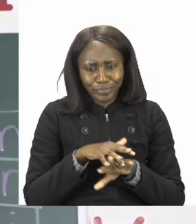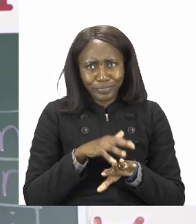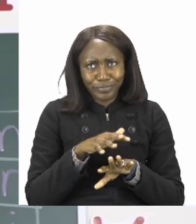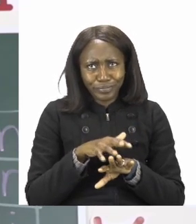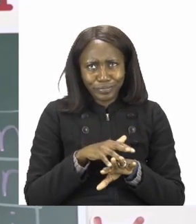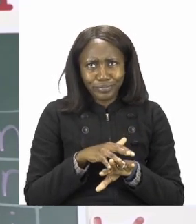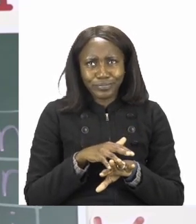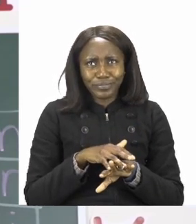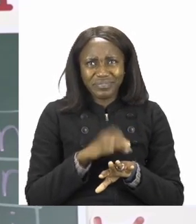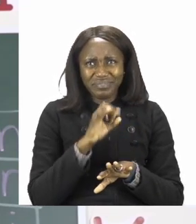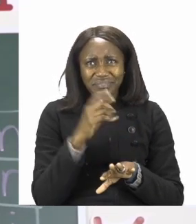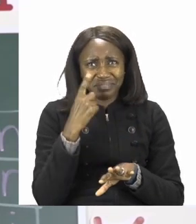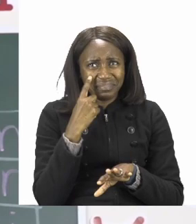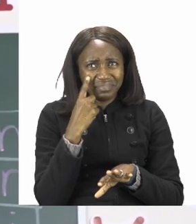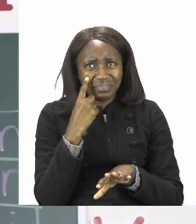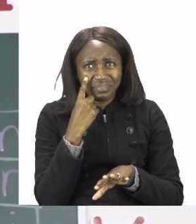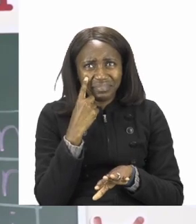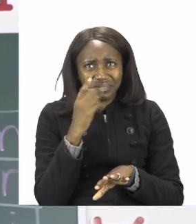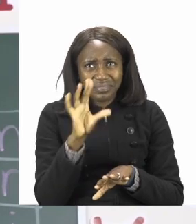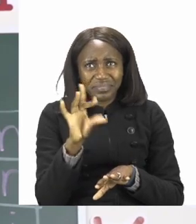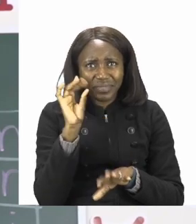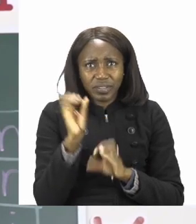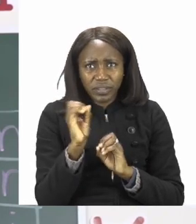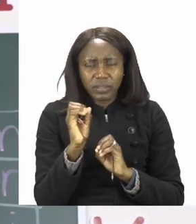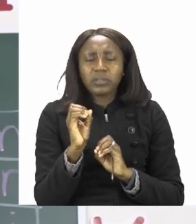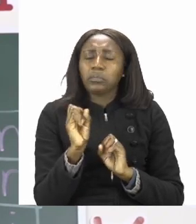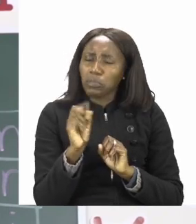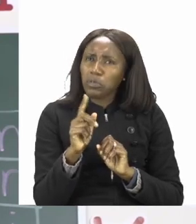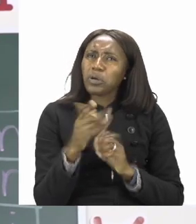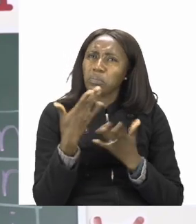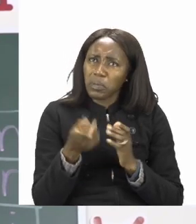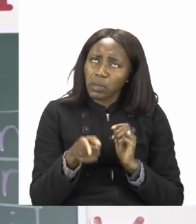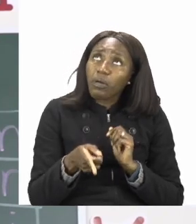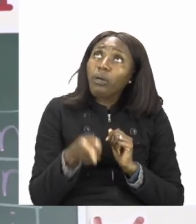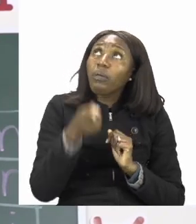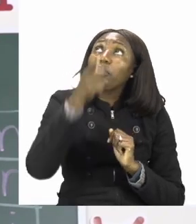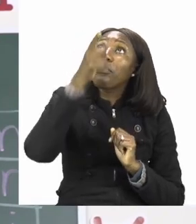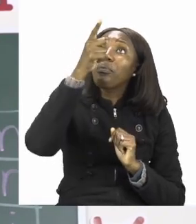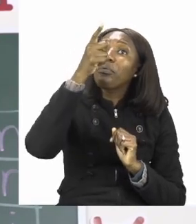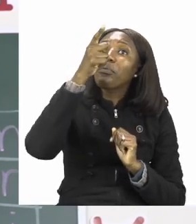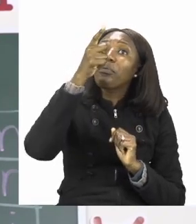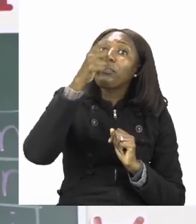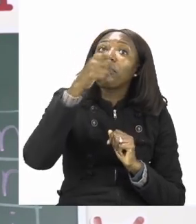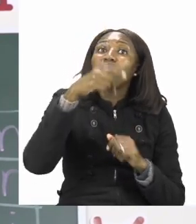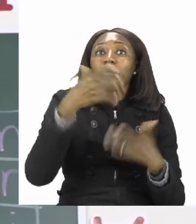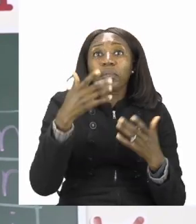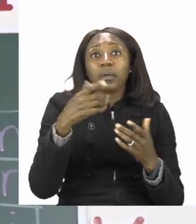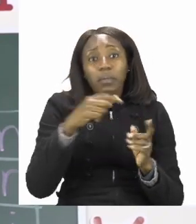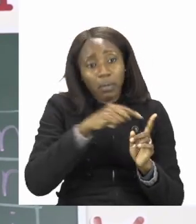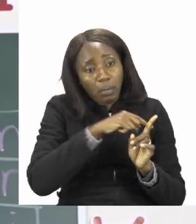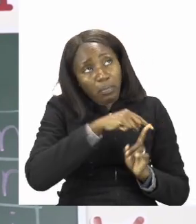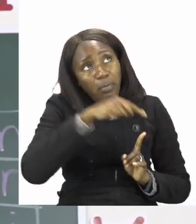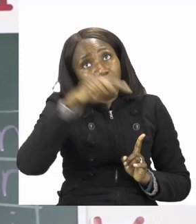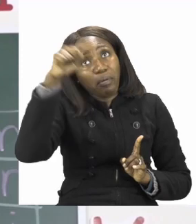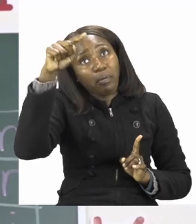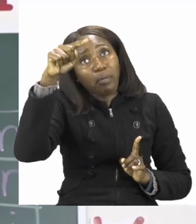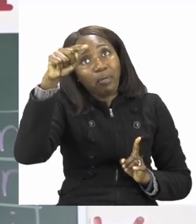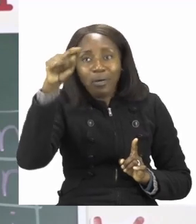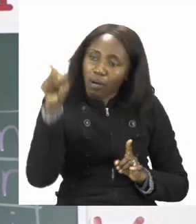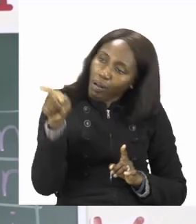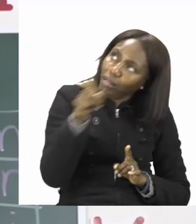that you cannot find the word, then it's either it is reversed or going